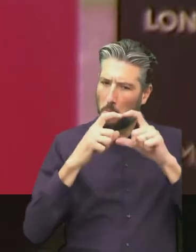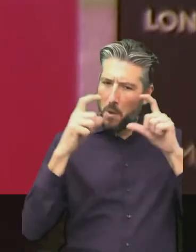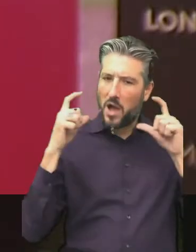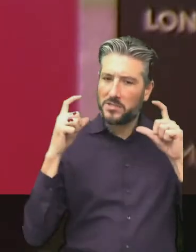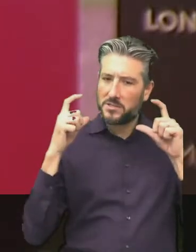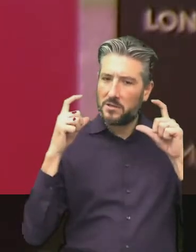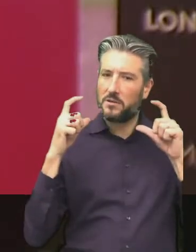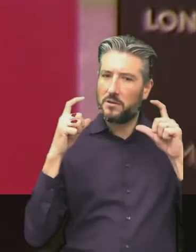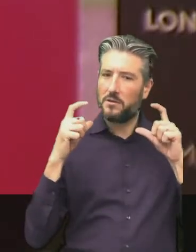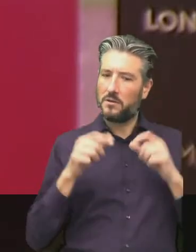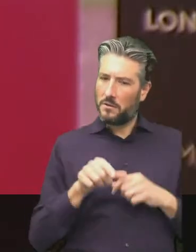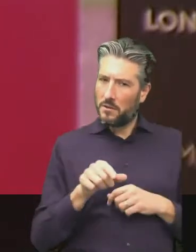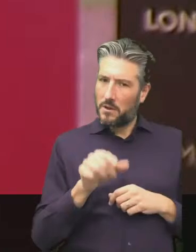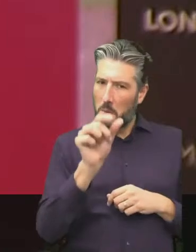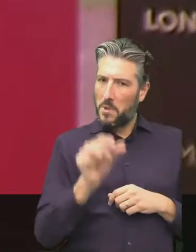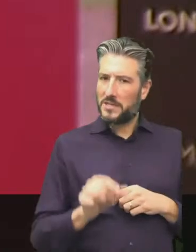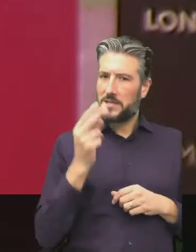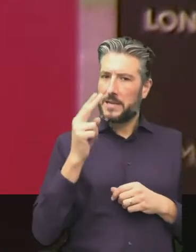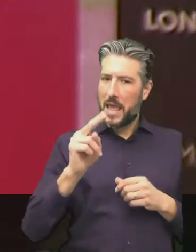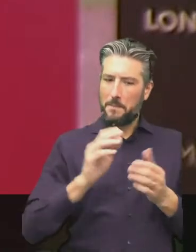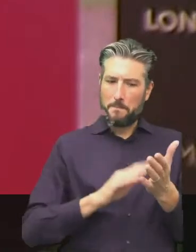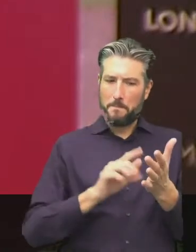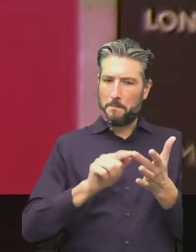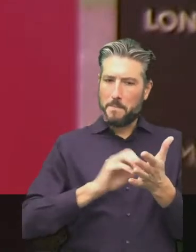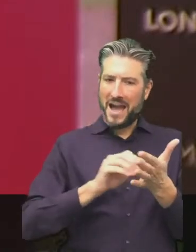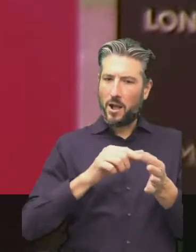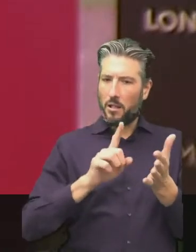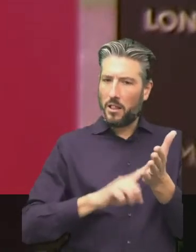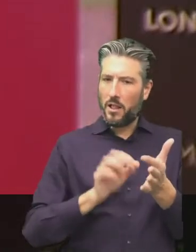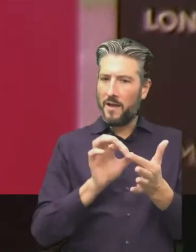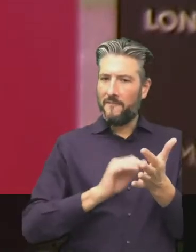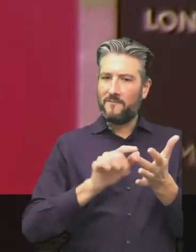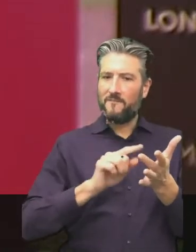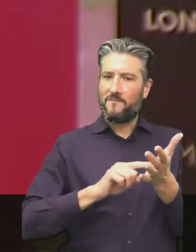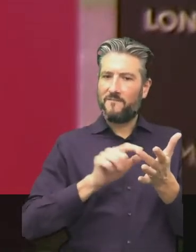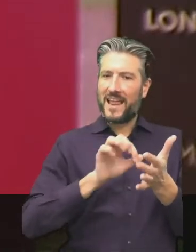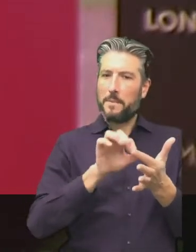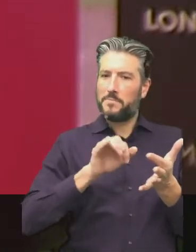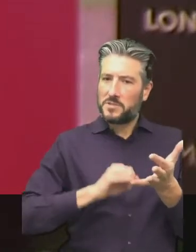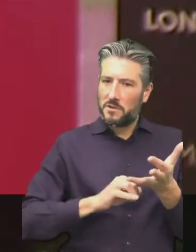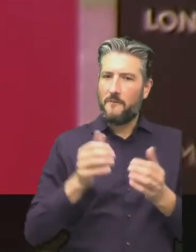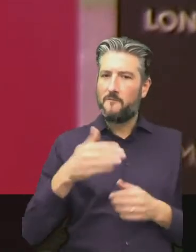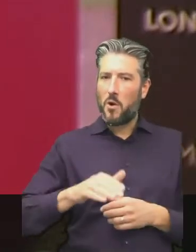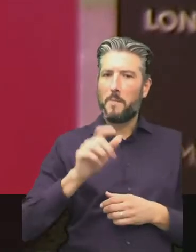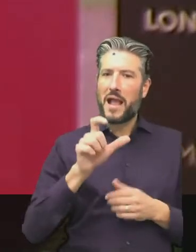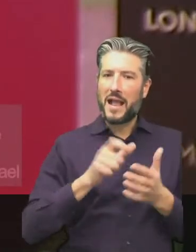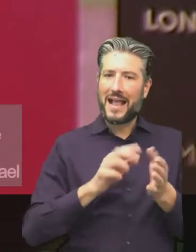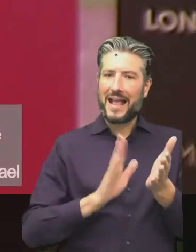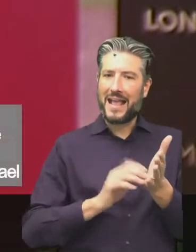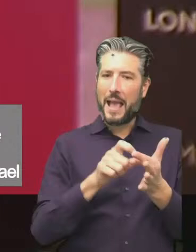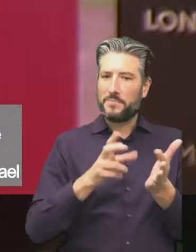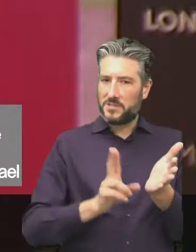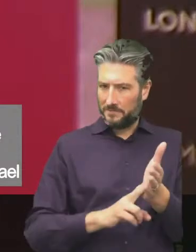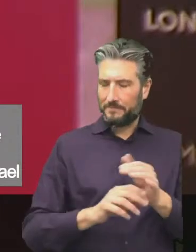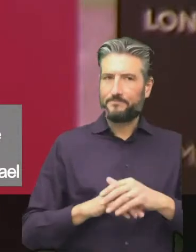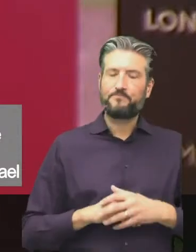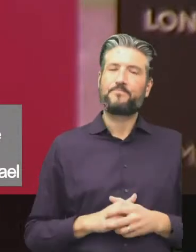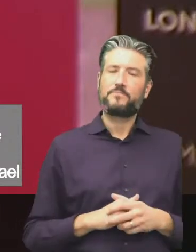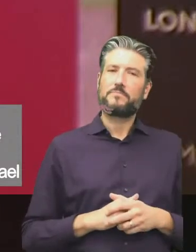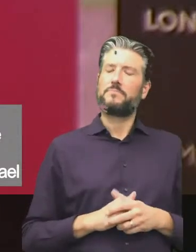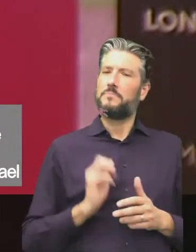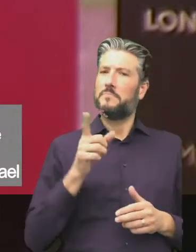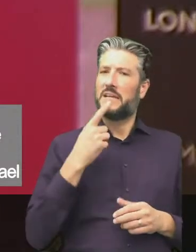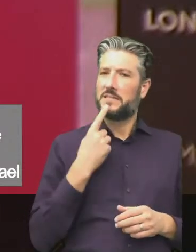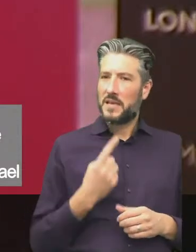Michael Phillips from Borough of Camden. He says, I don't see anyone enforcing the mask